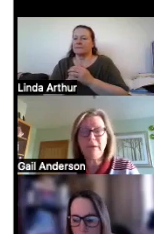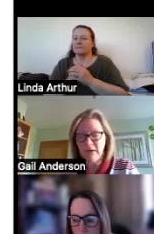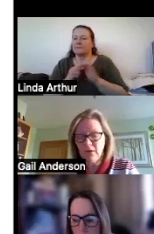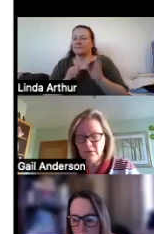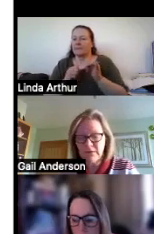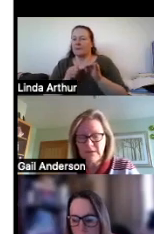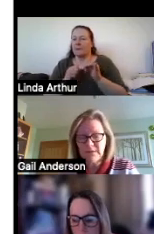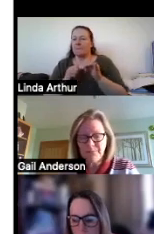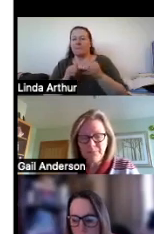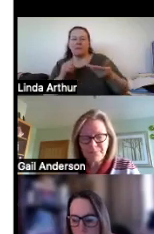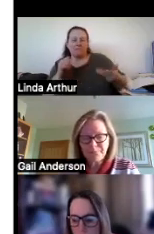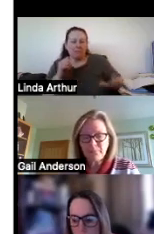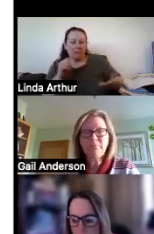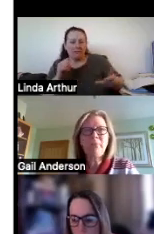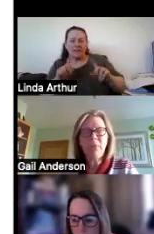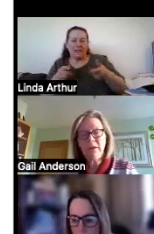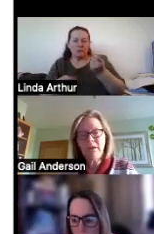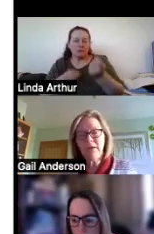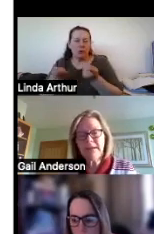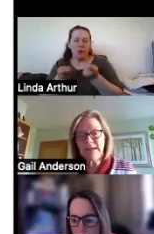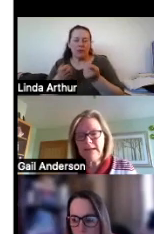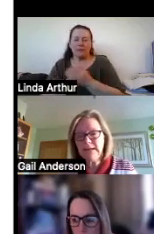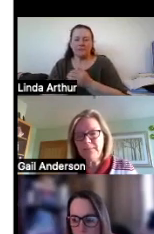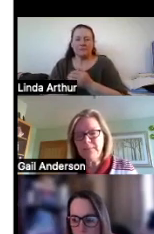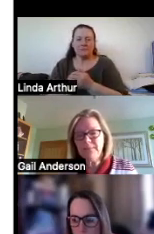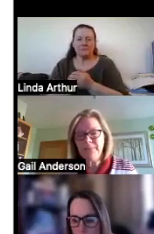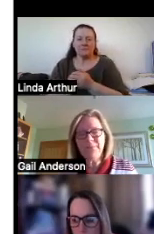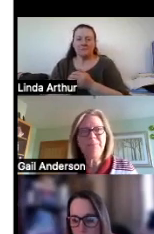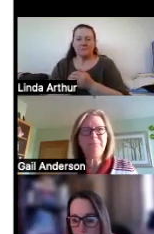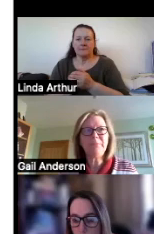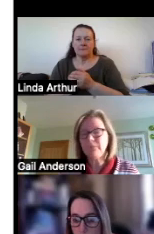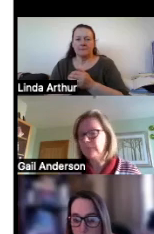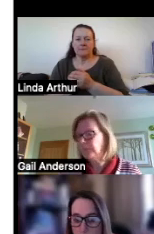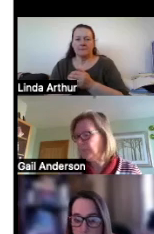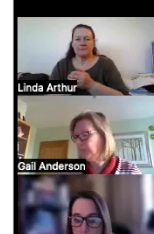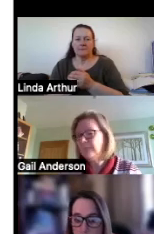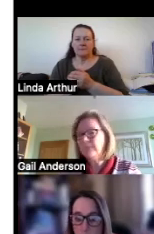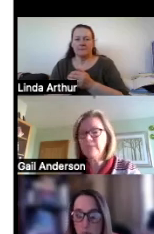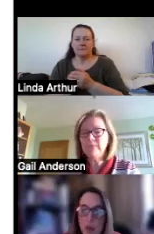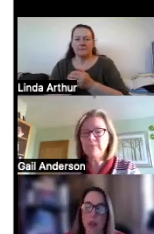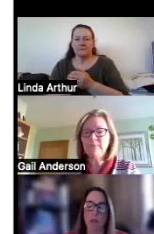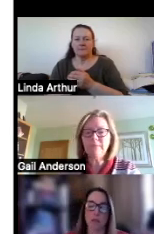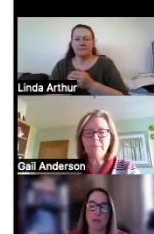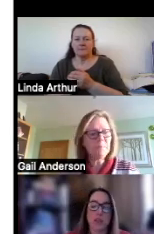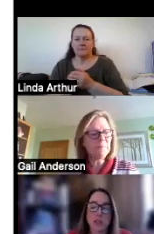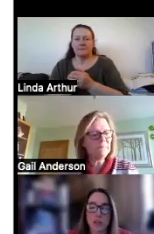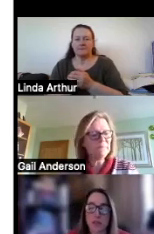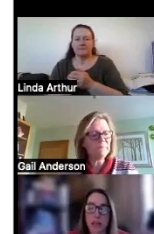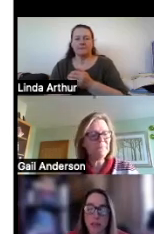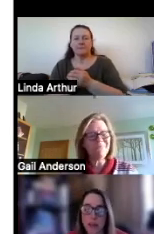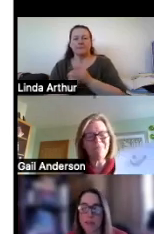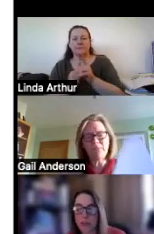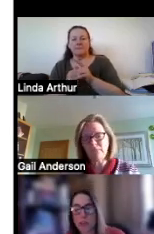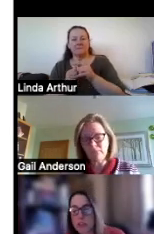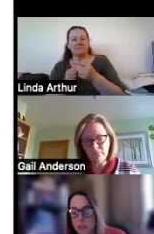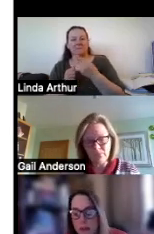of fecal incontinence. Next slide on. So just to